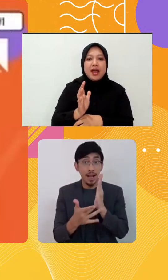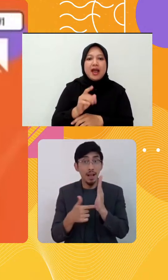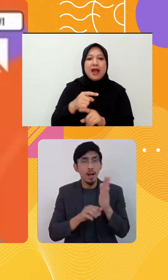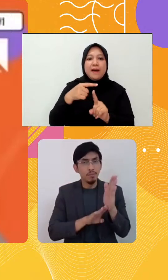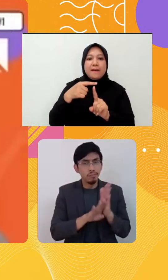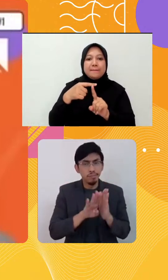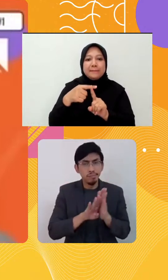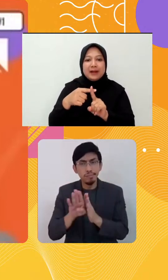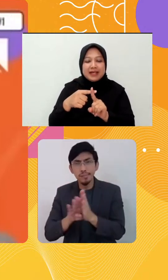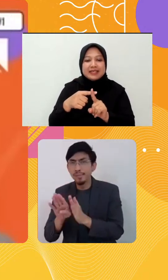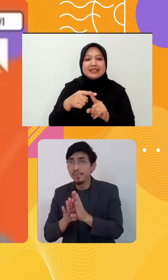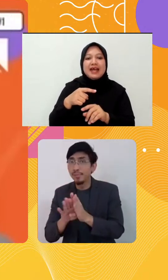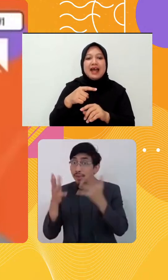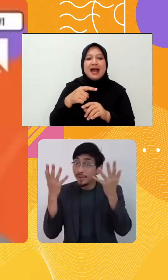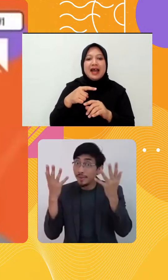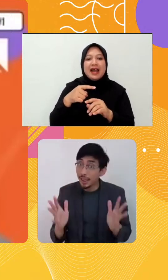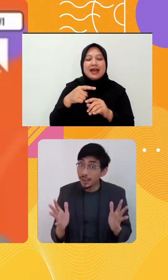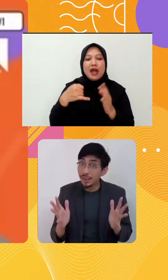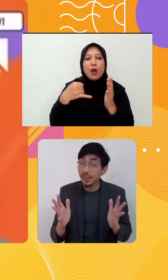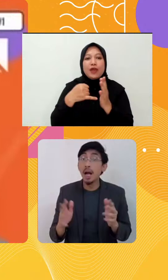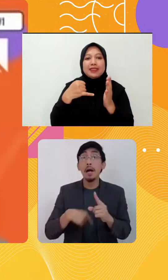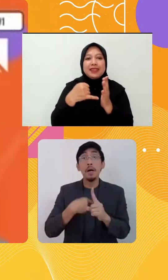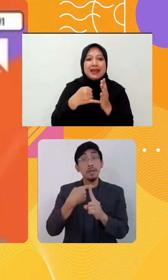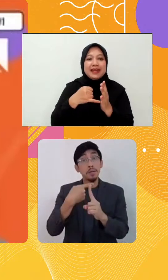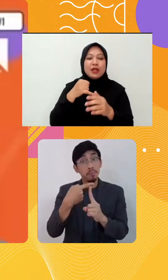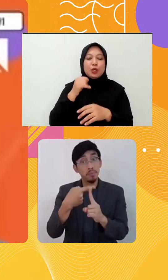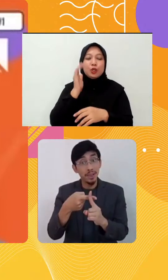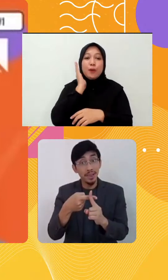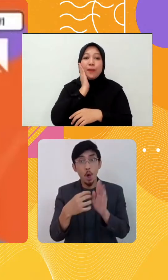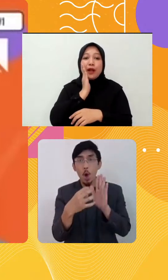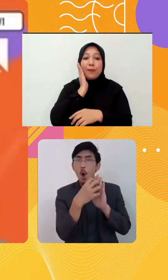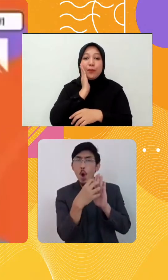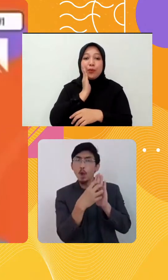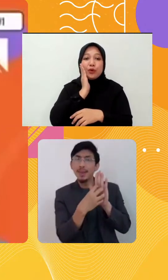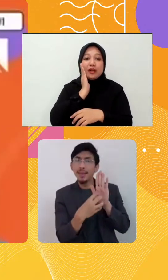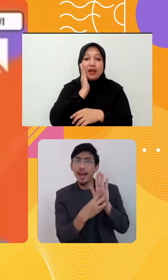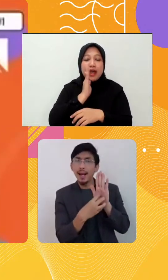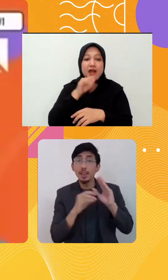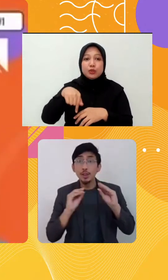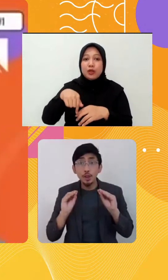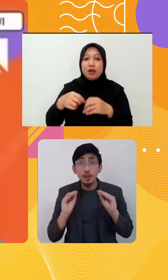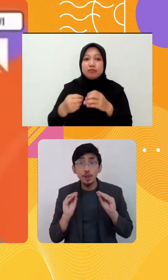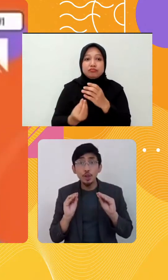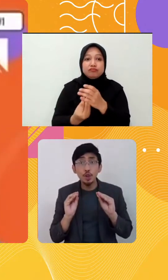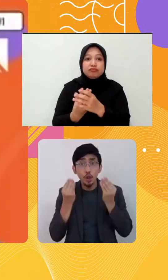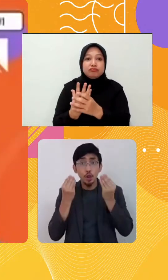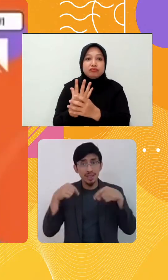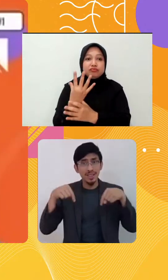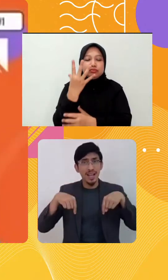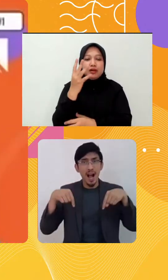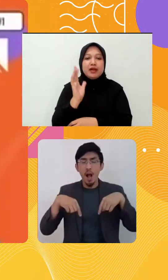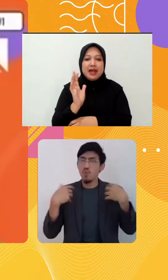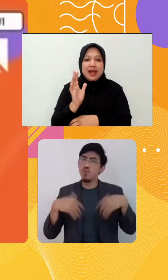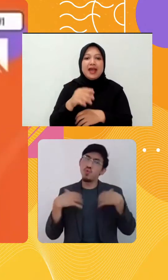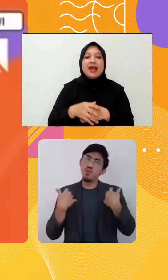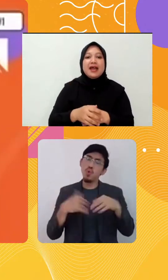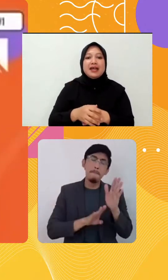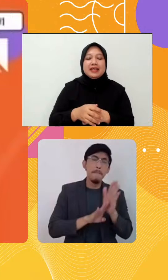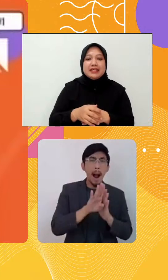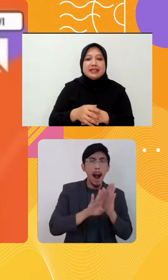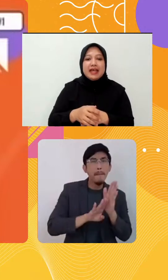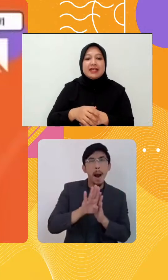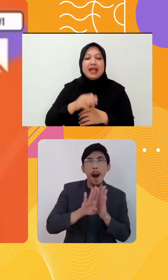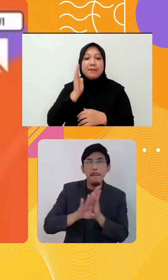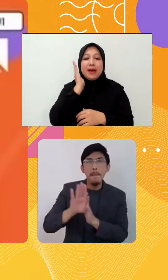content among youth are very demanding. And as we know that around half of young people identify